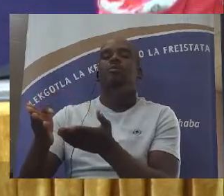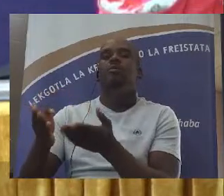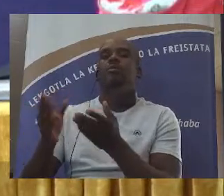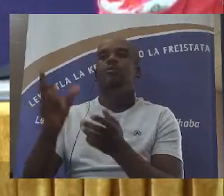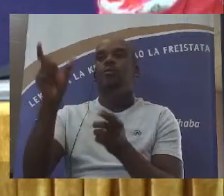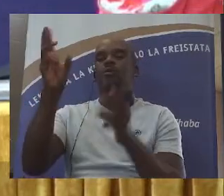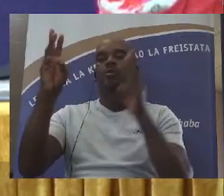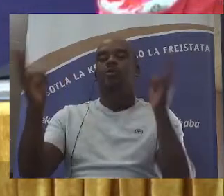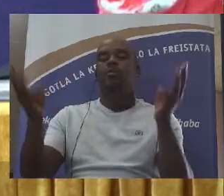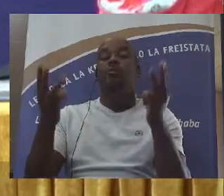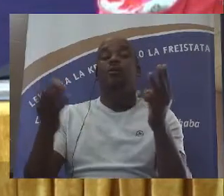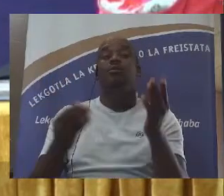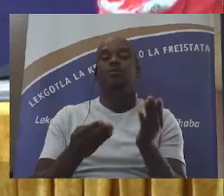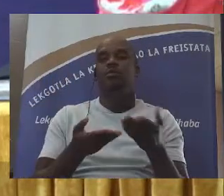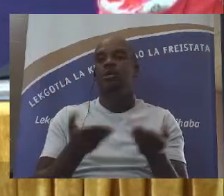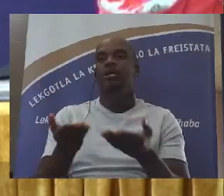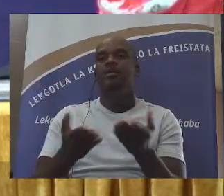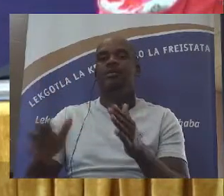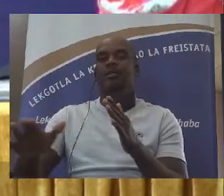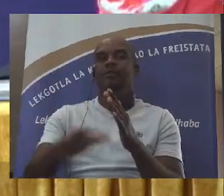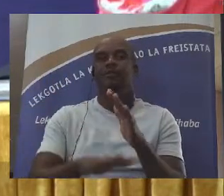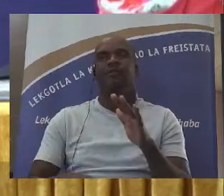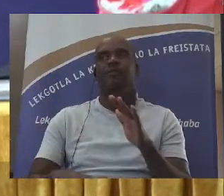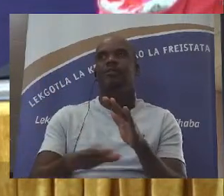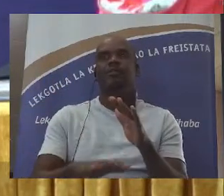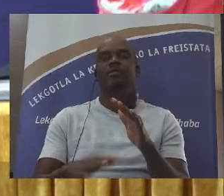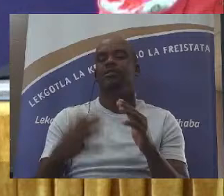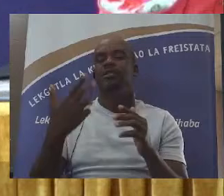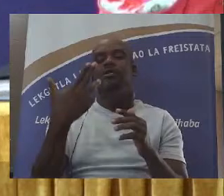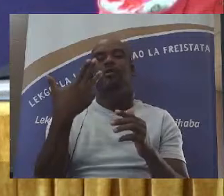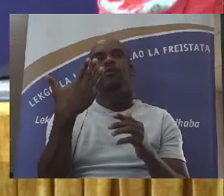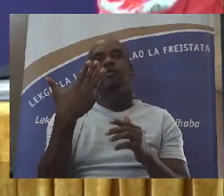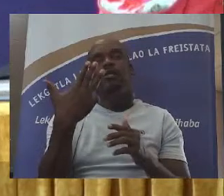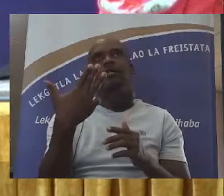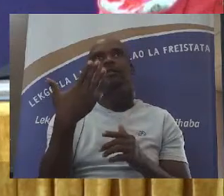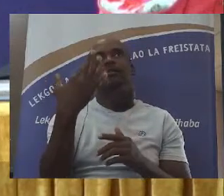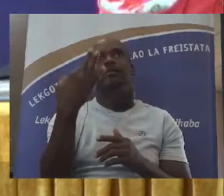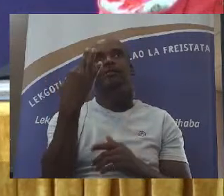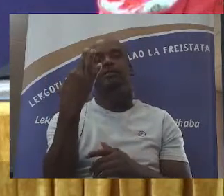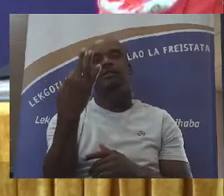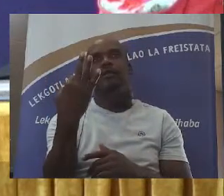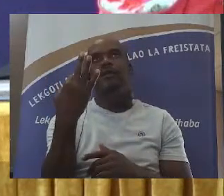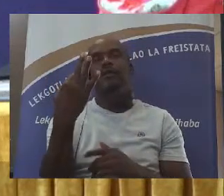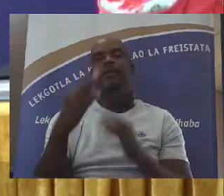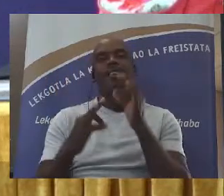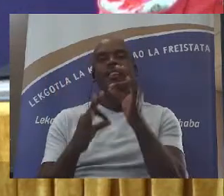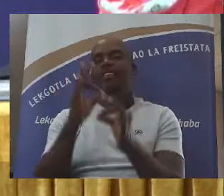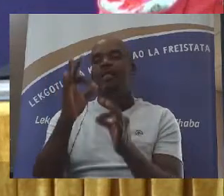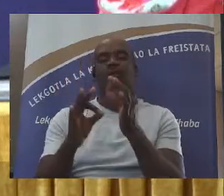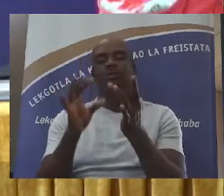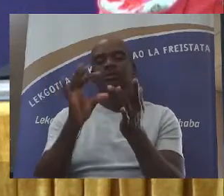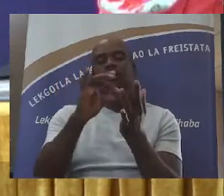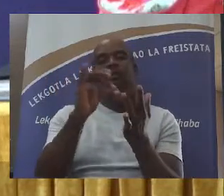Clause 93 of the bill provides for the exceptions under which a right or a permit may lapse.